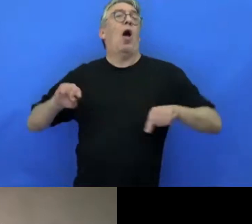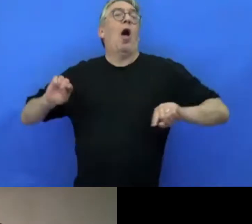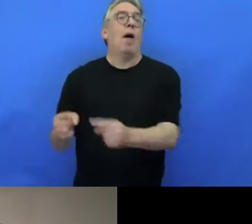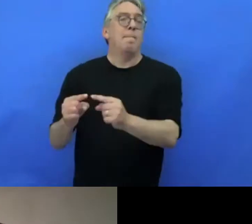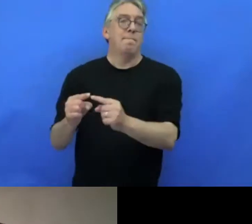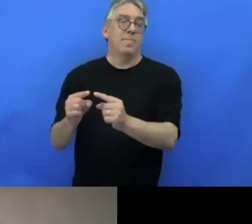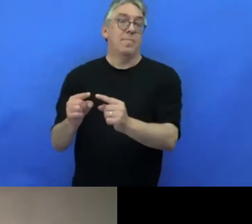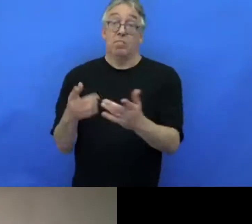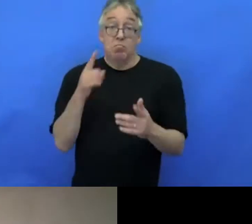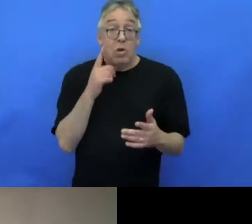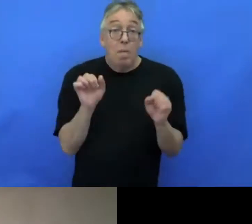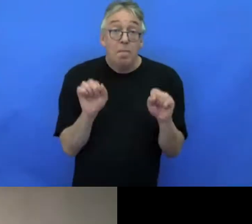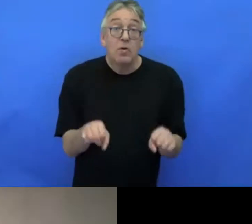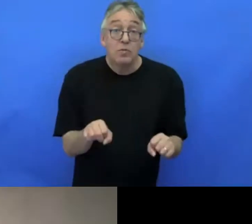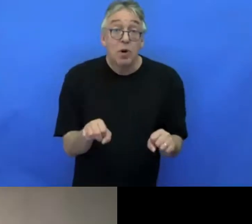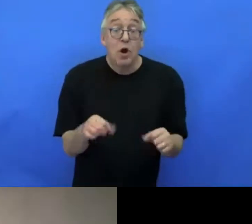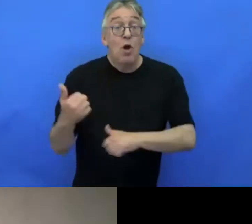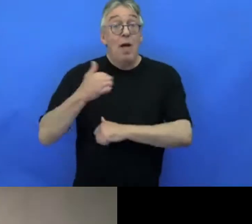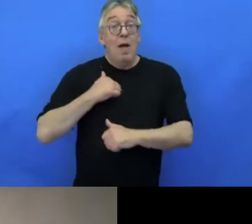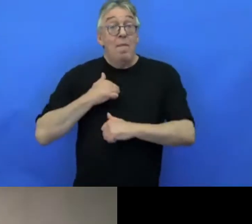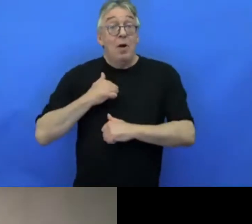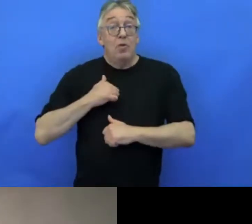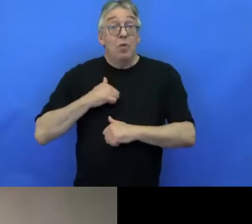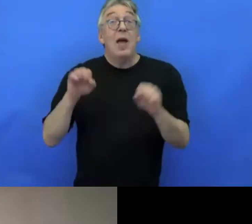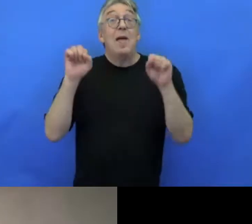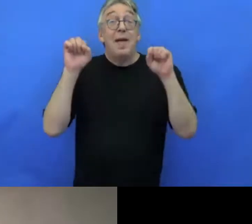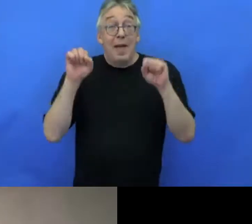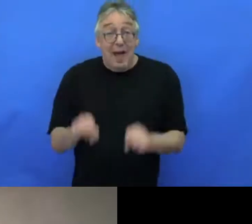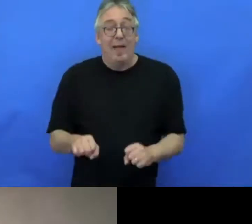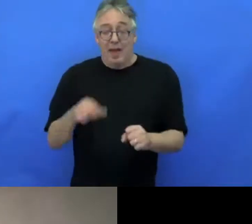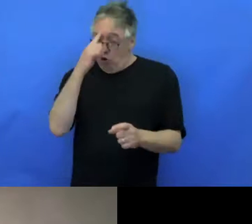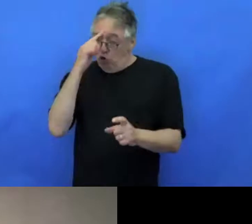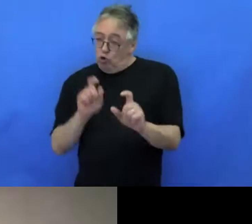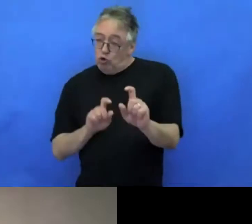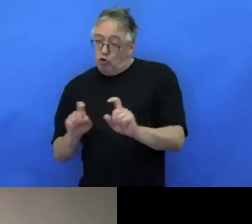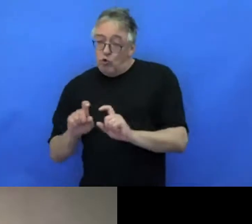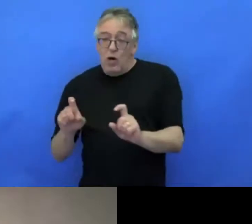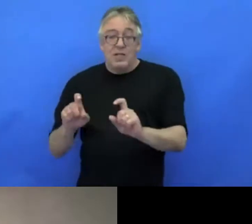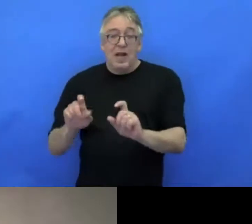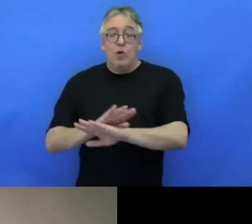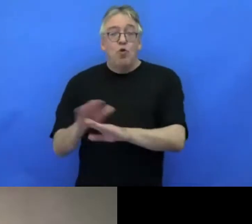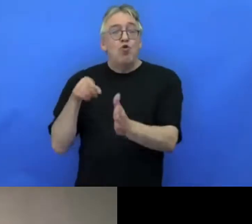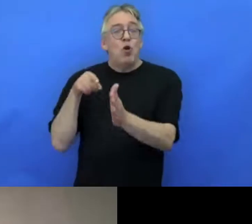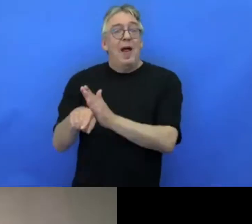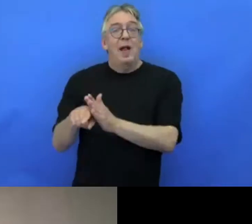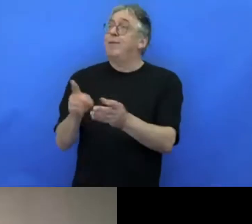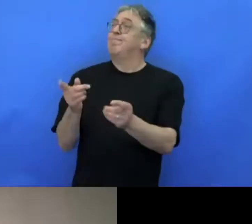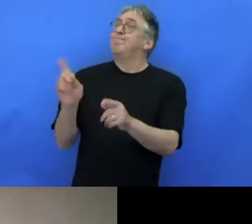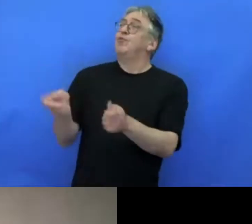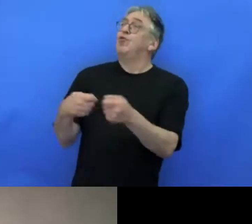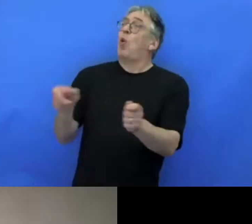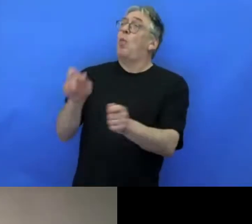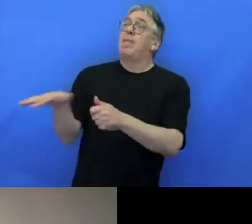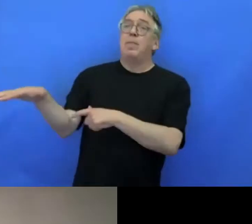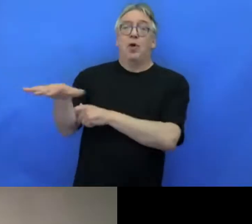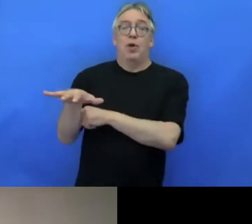measures militaries can take to avoid or minimize harm for civilians arising from military operations. And here, what